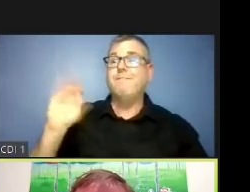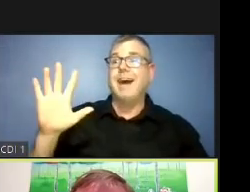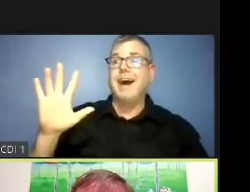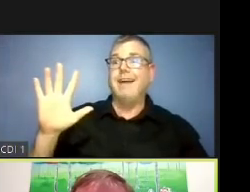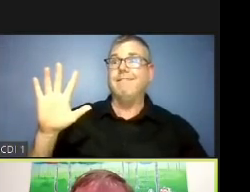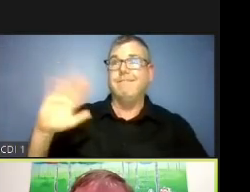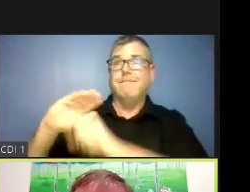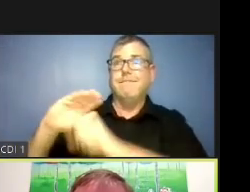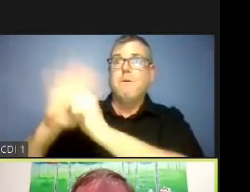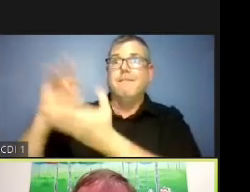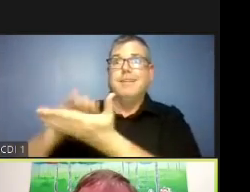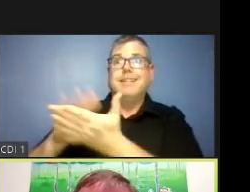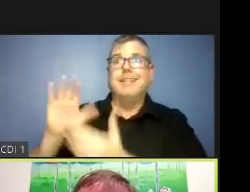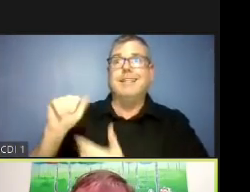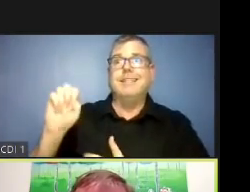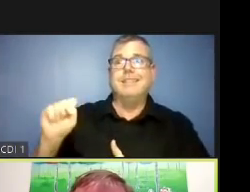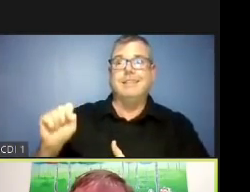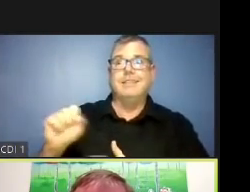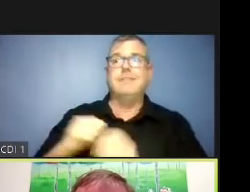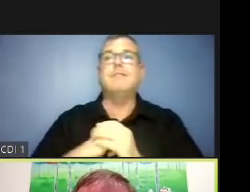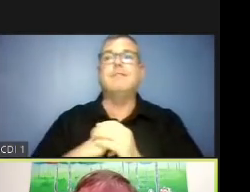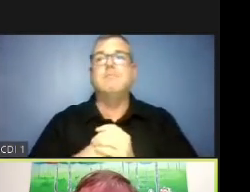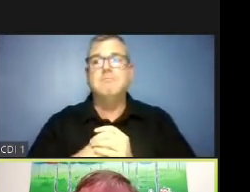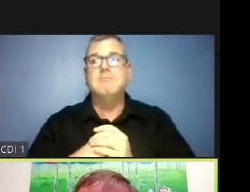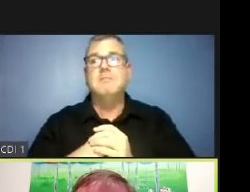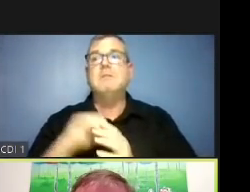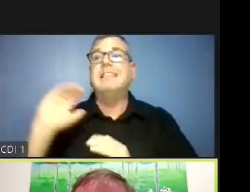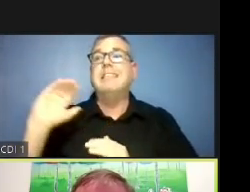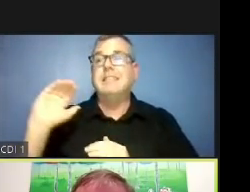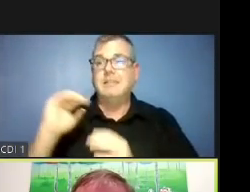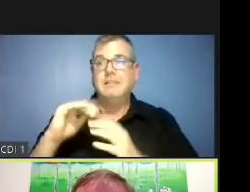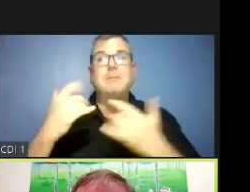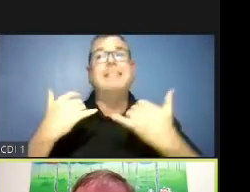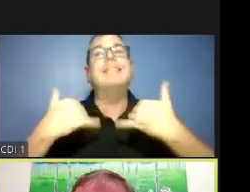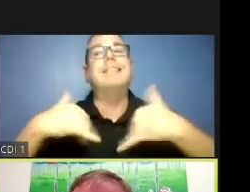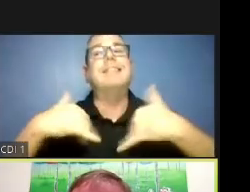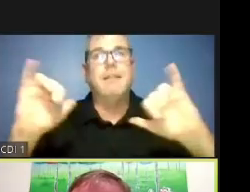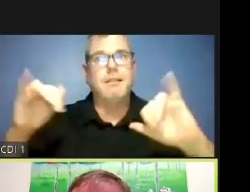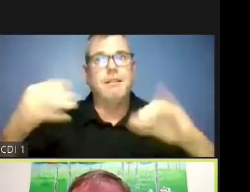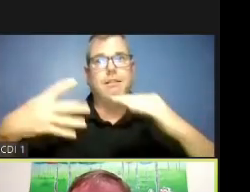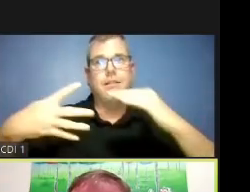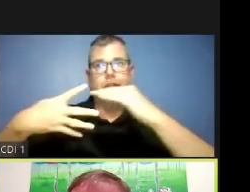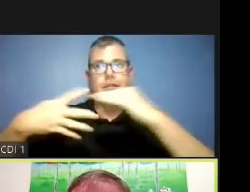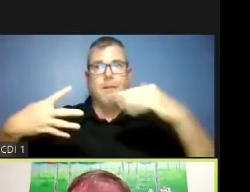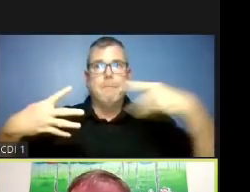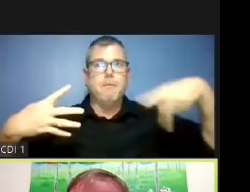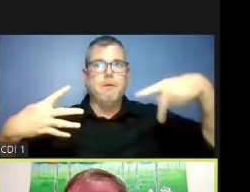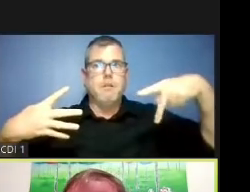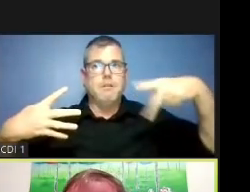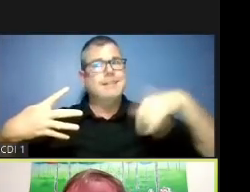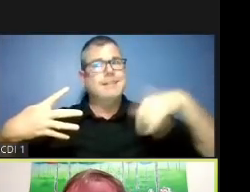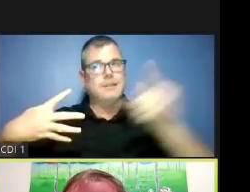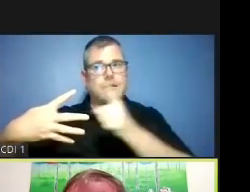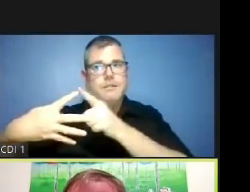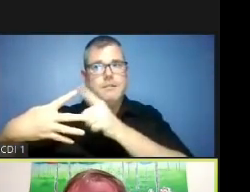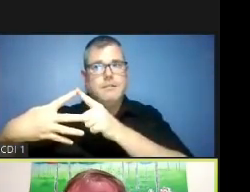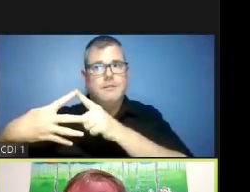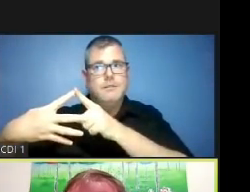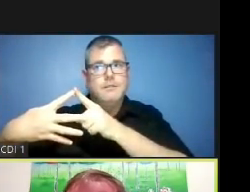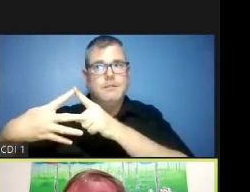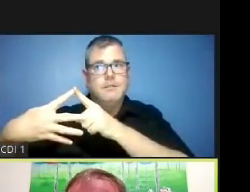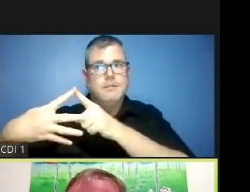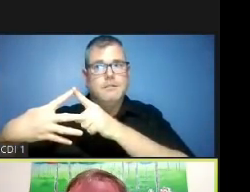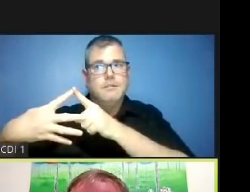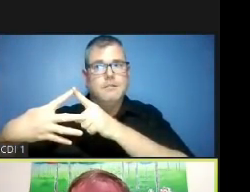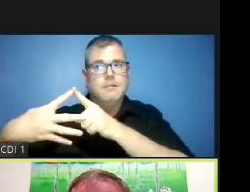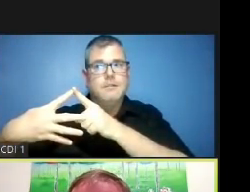community. Our percent positivity is 5.3% in Marin compared to 15.2% of